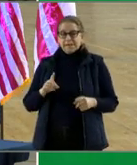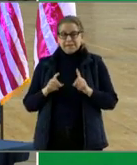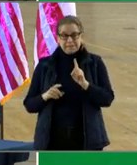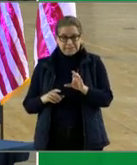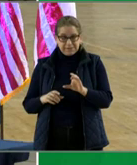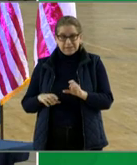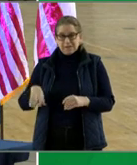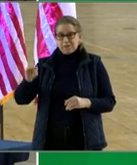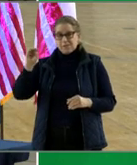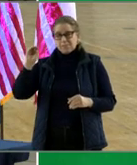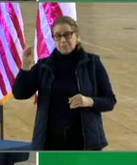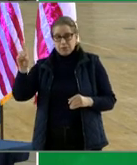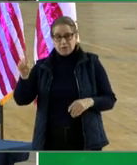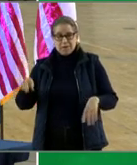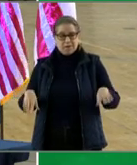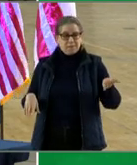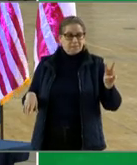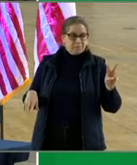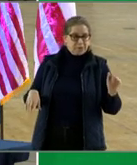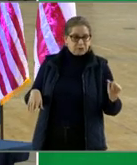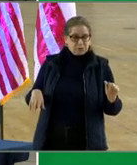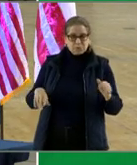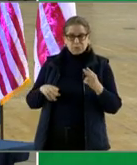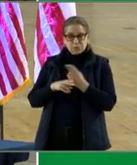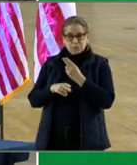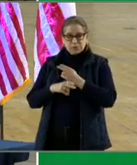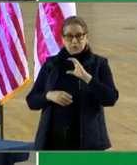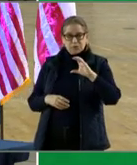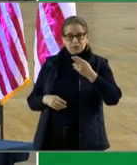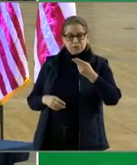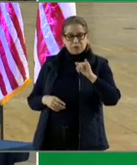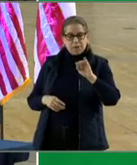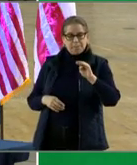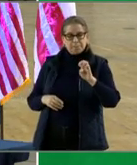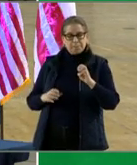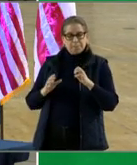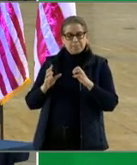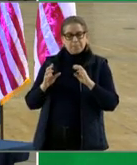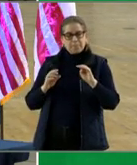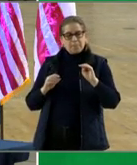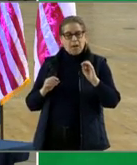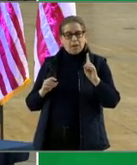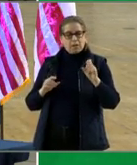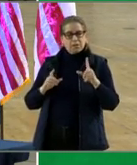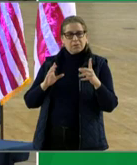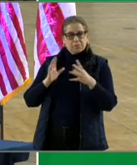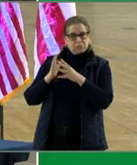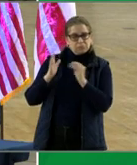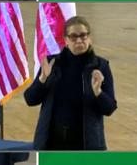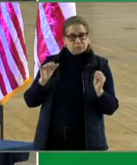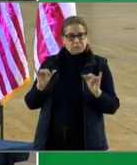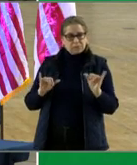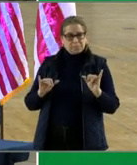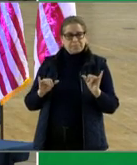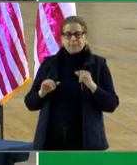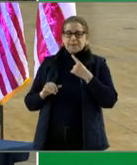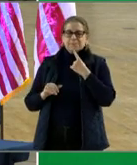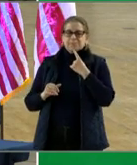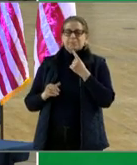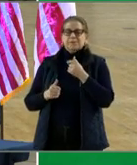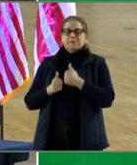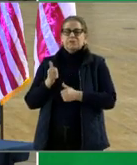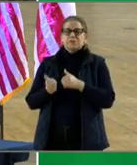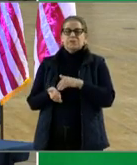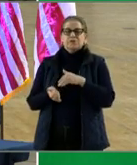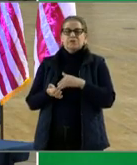too? Dr. Nesbitt? So each state may opt to use their own state-developed model,